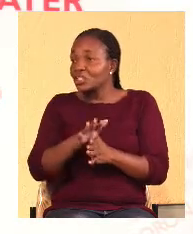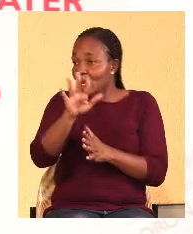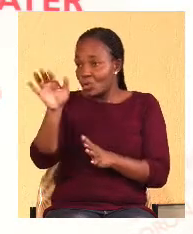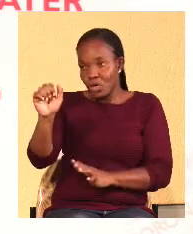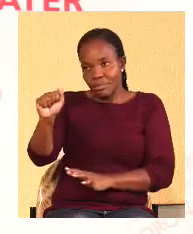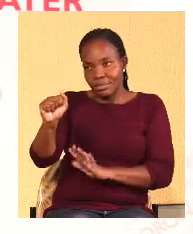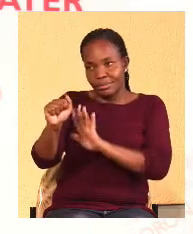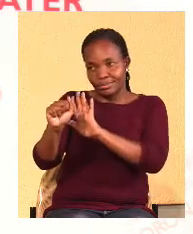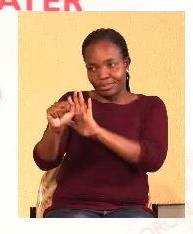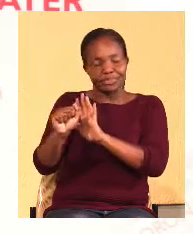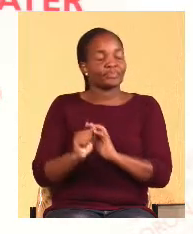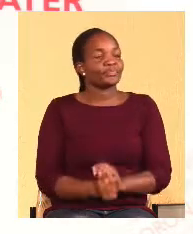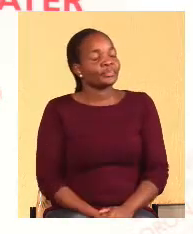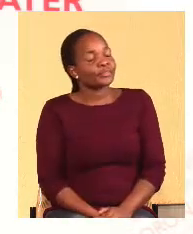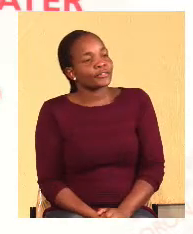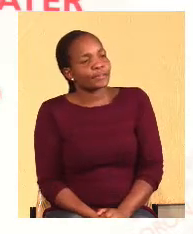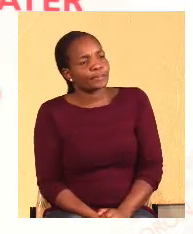hold on to those questions.